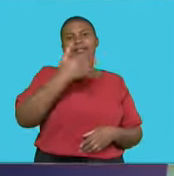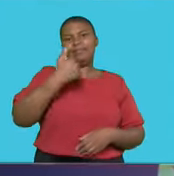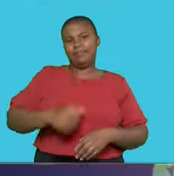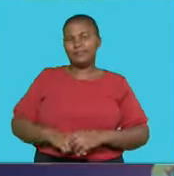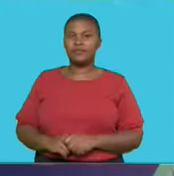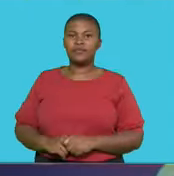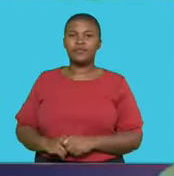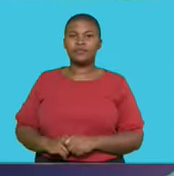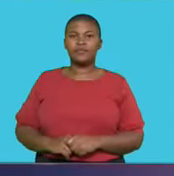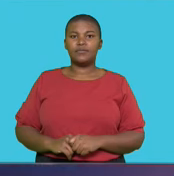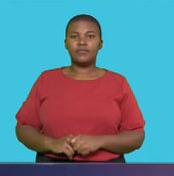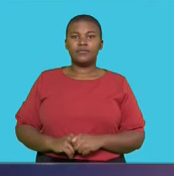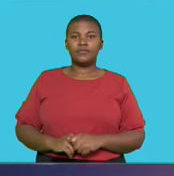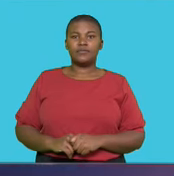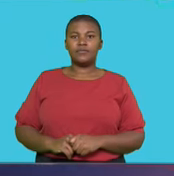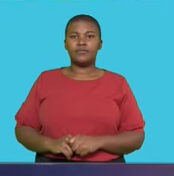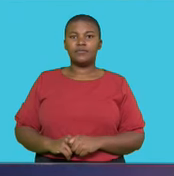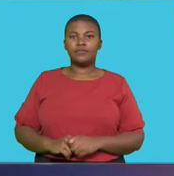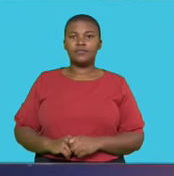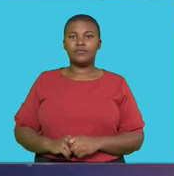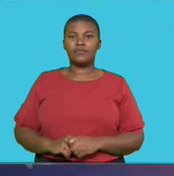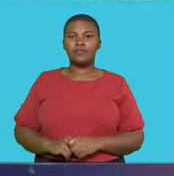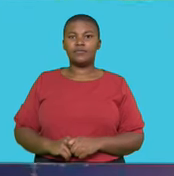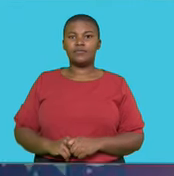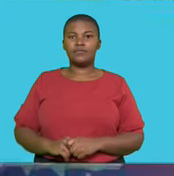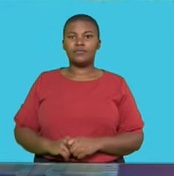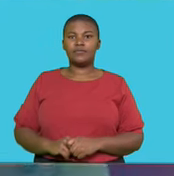Ezindabeni zeSoweto TV kube umqondisi Myeni ngeseBramfontein.